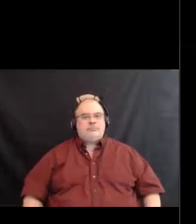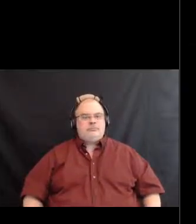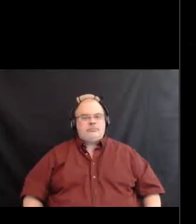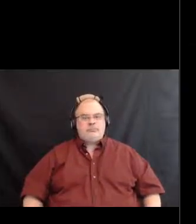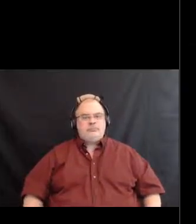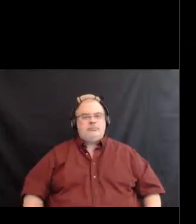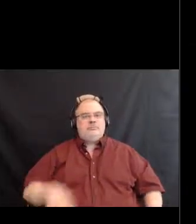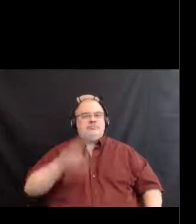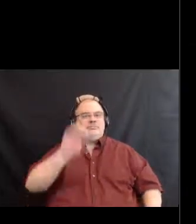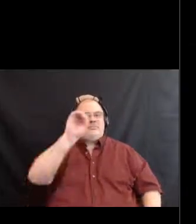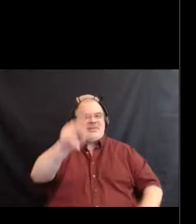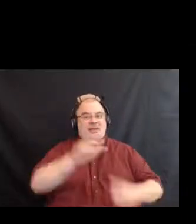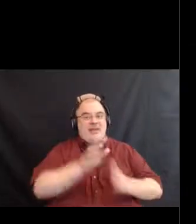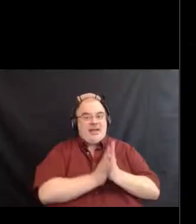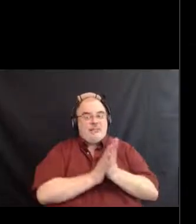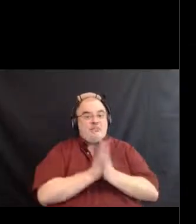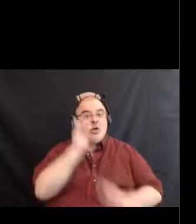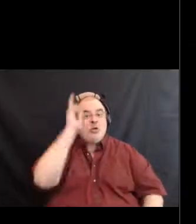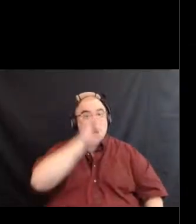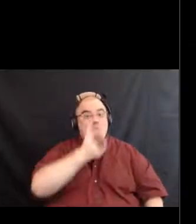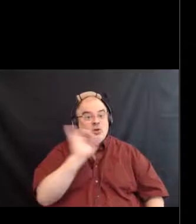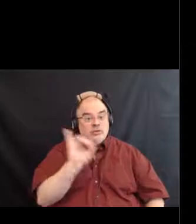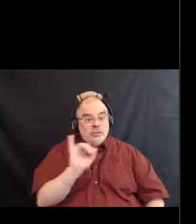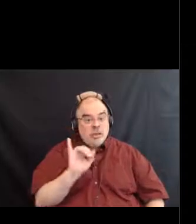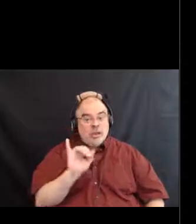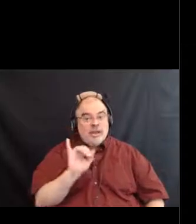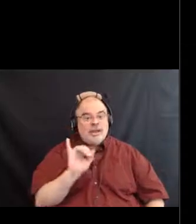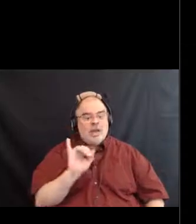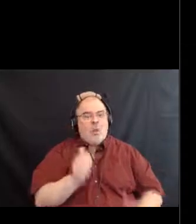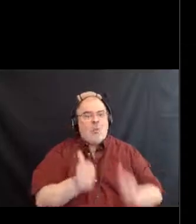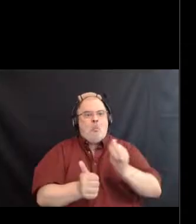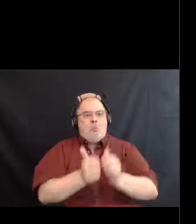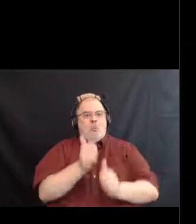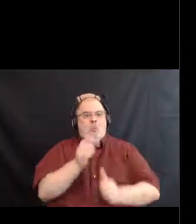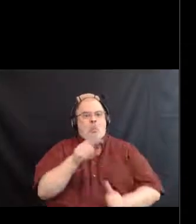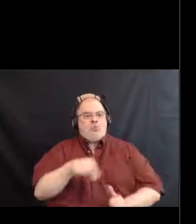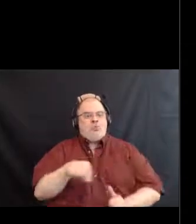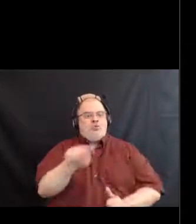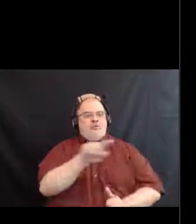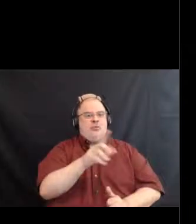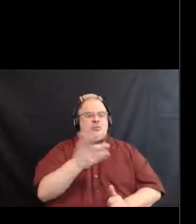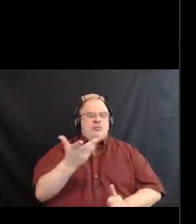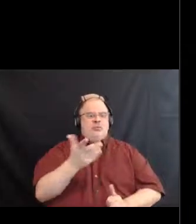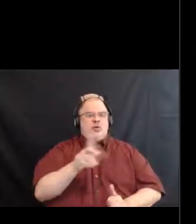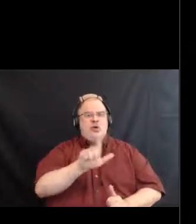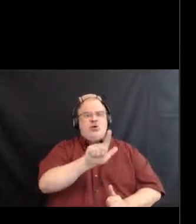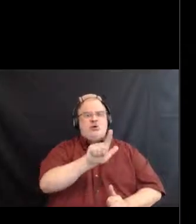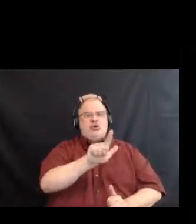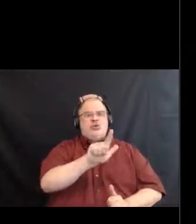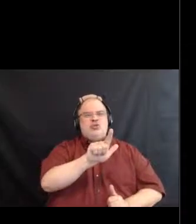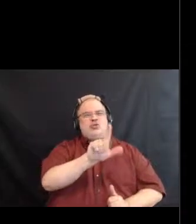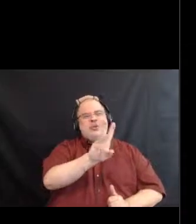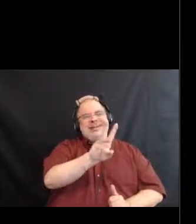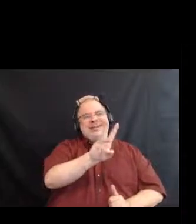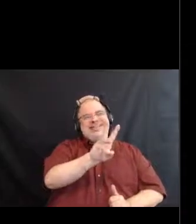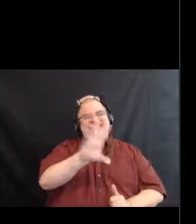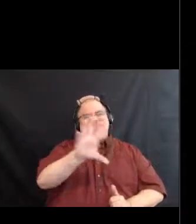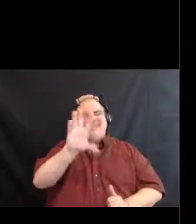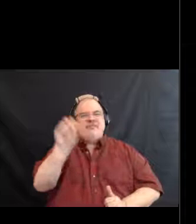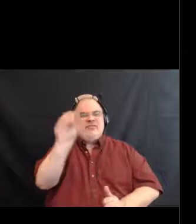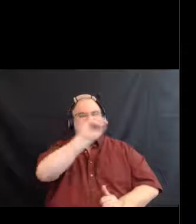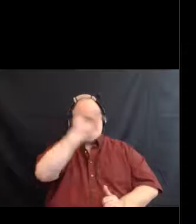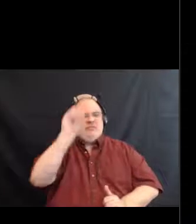All right. It looks like a majority of the people are in the 26 to 50% of the people you